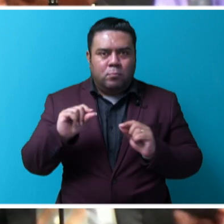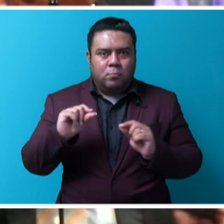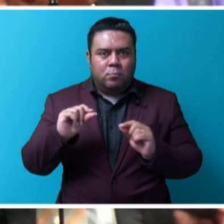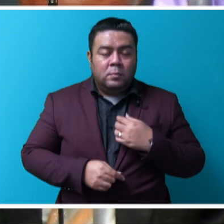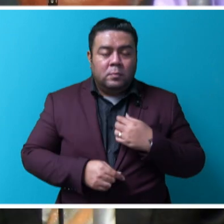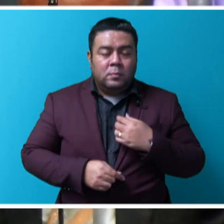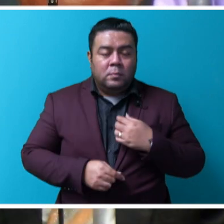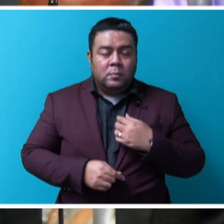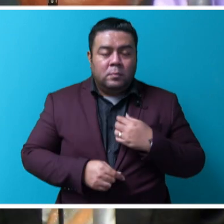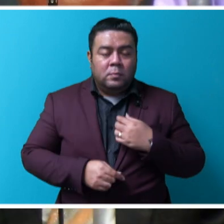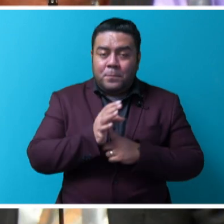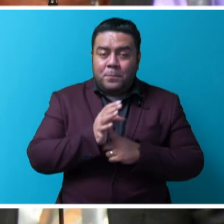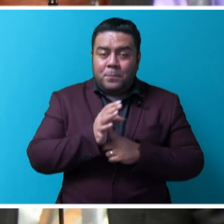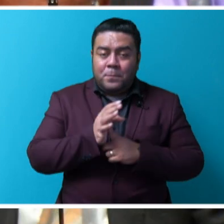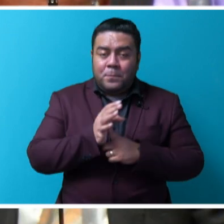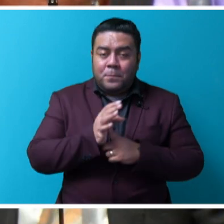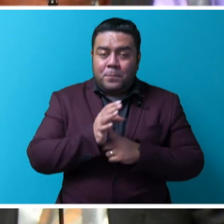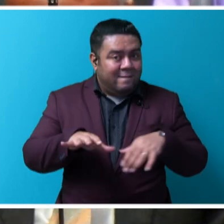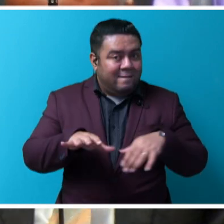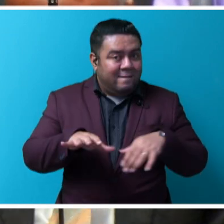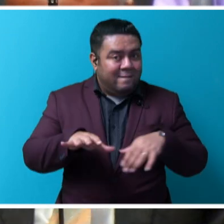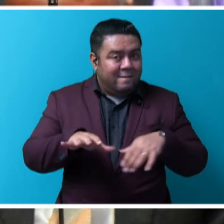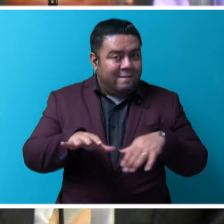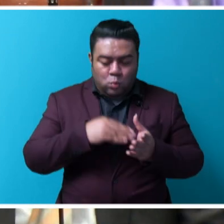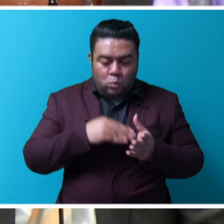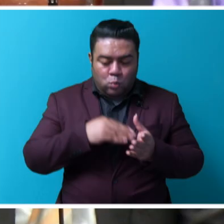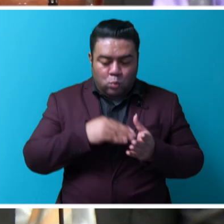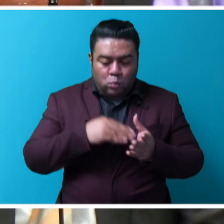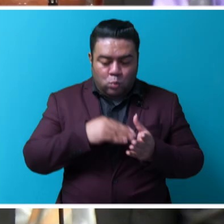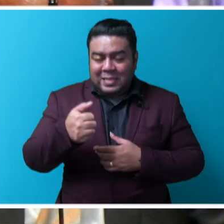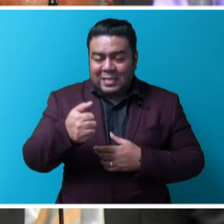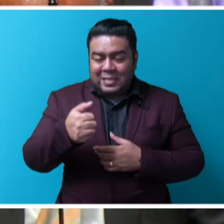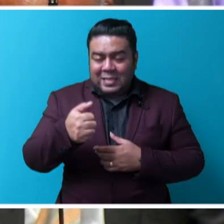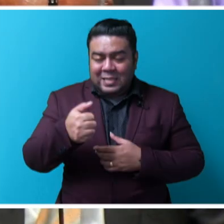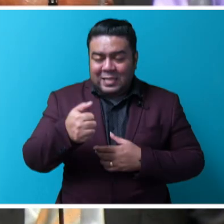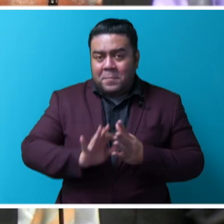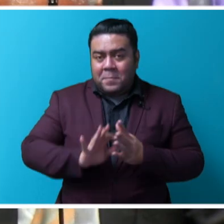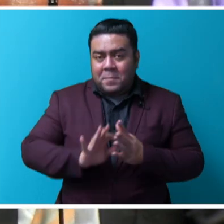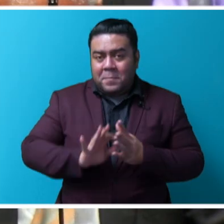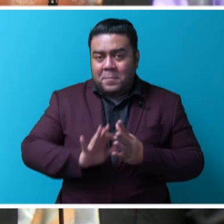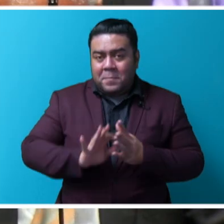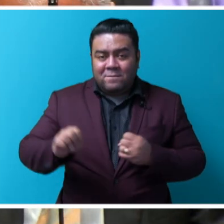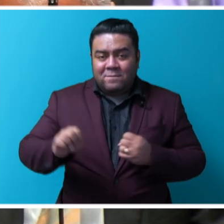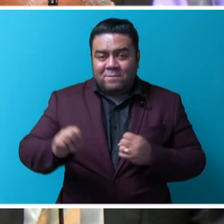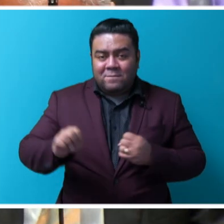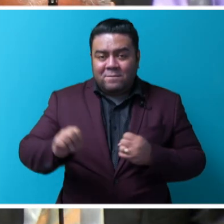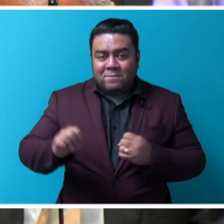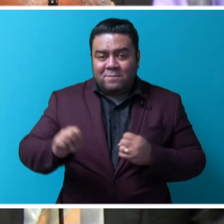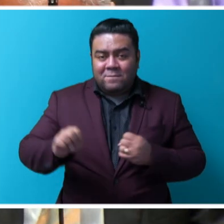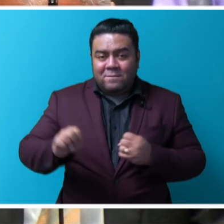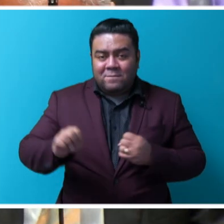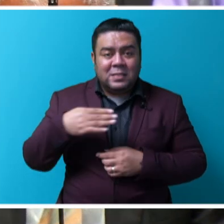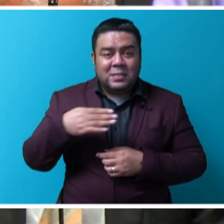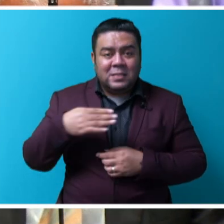Environment Impact Assessment Unit, where additional 349,000 was allocated to support the Ministry with their